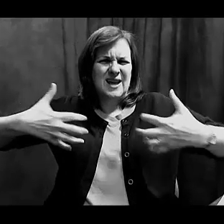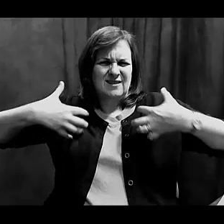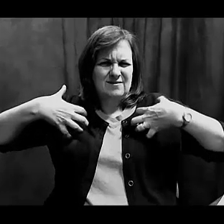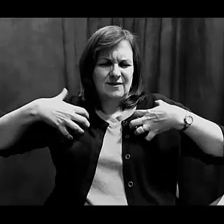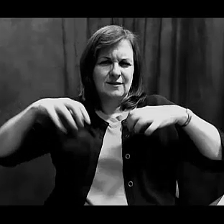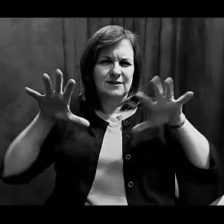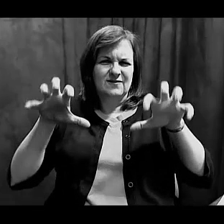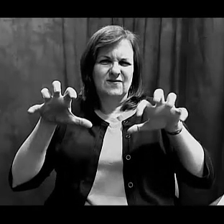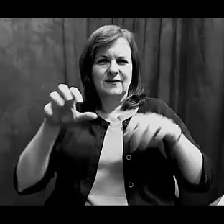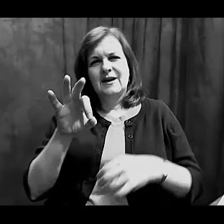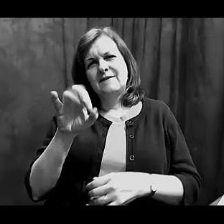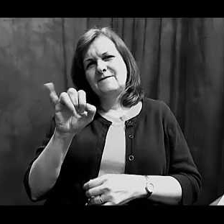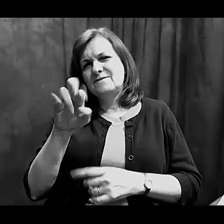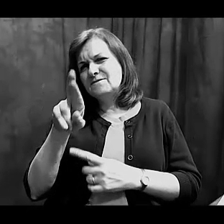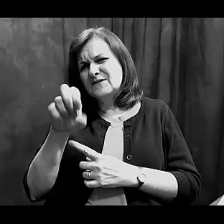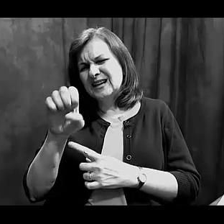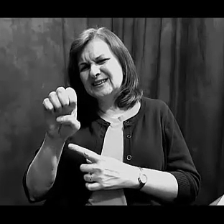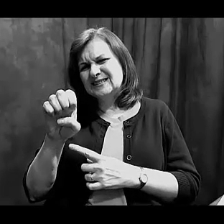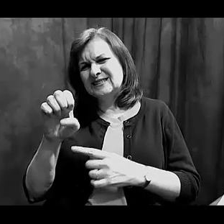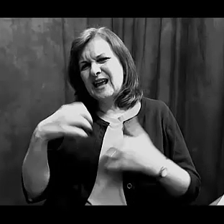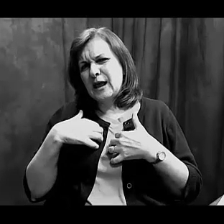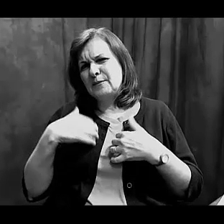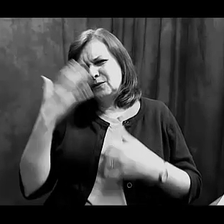big, fierce animals?